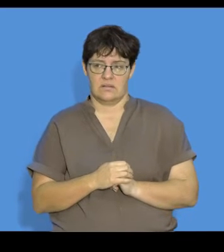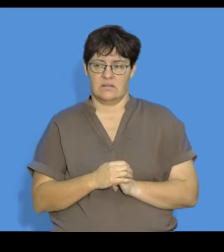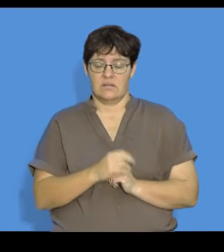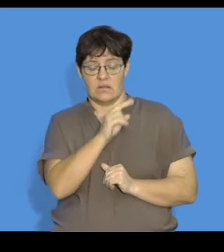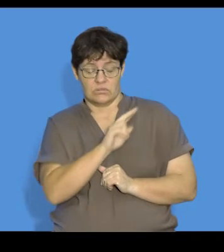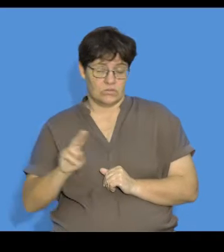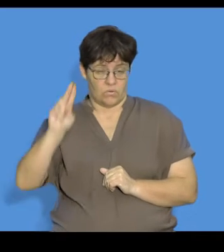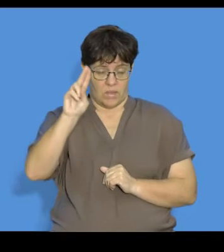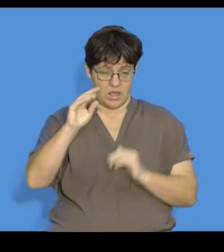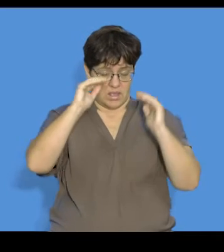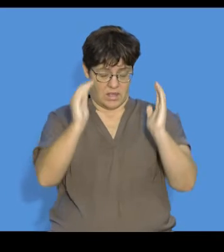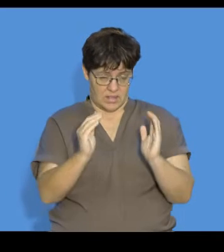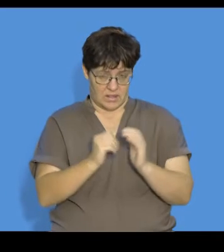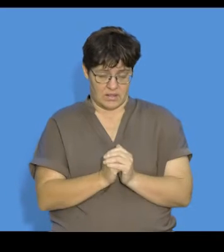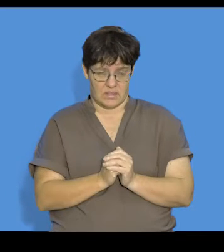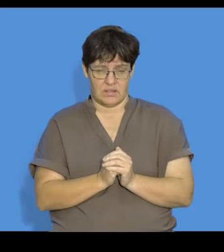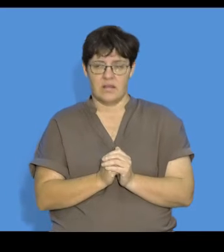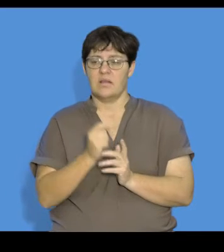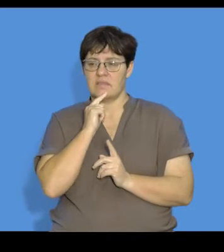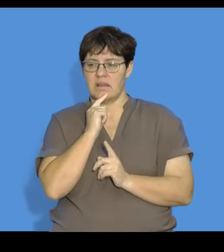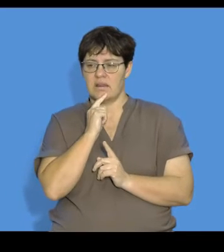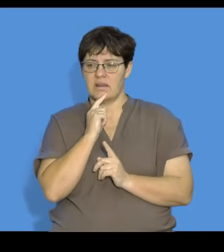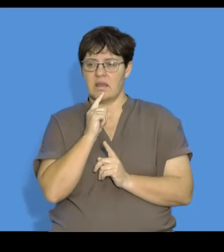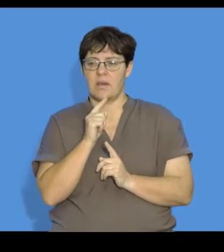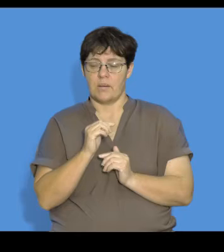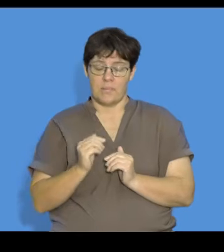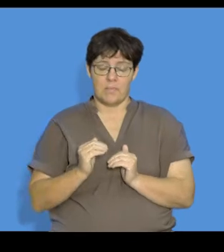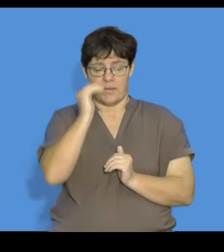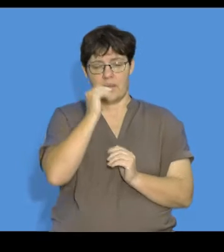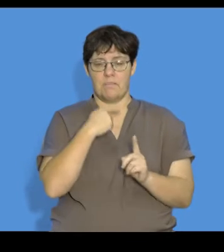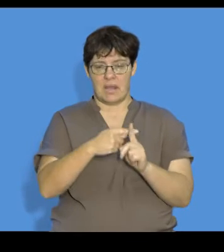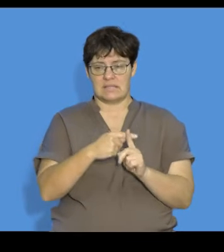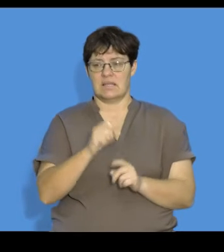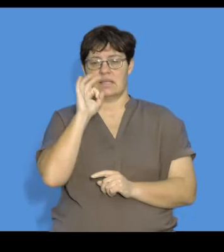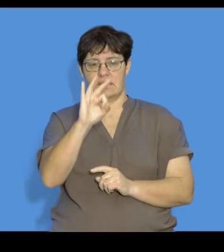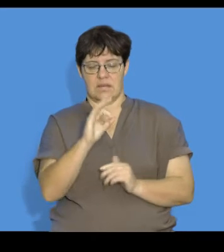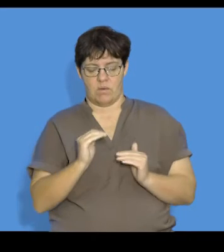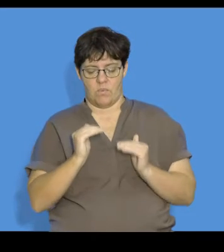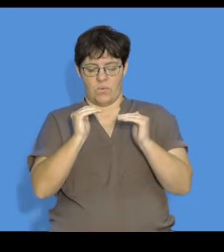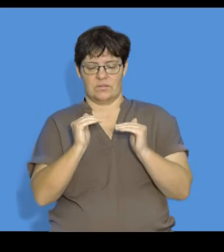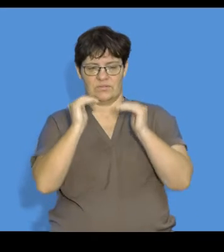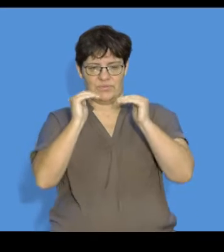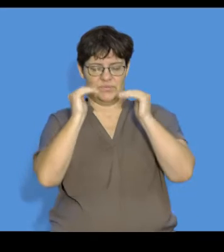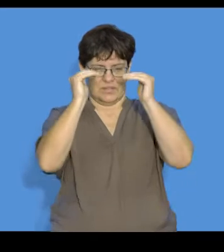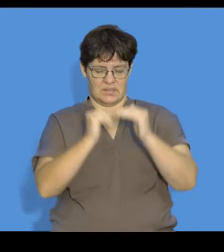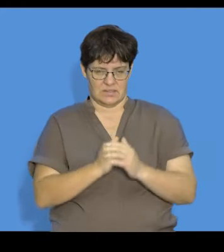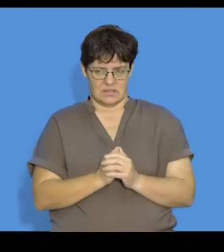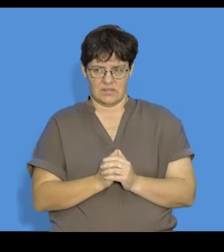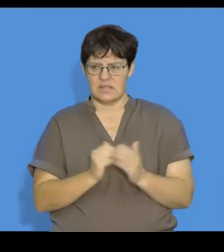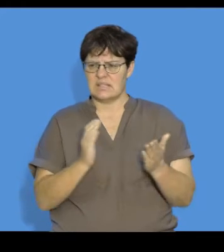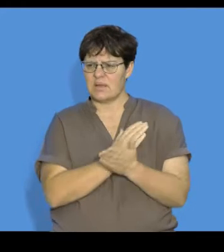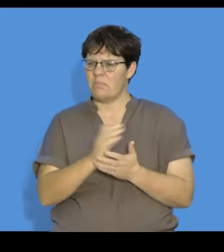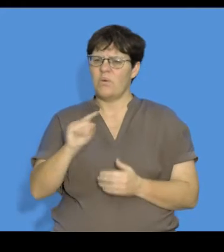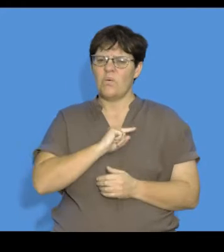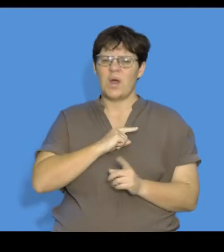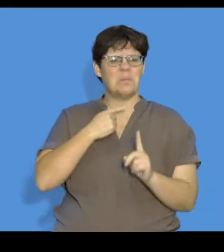1 all squared, and then we shifted this 3 units up, which will mean it will be plus 3. Now I